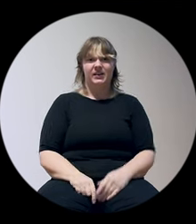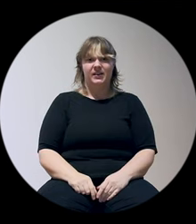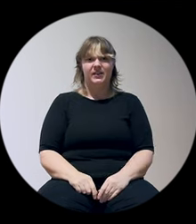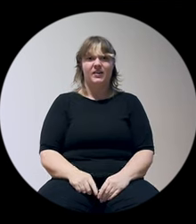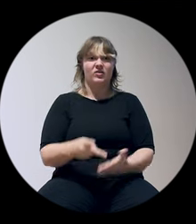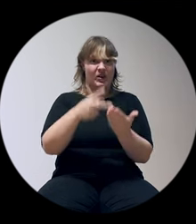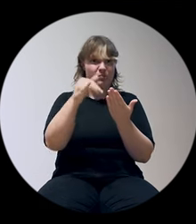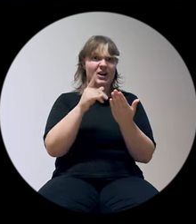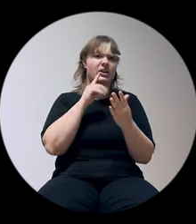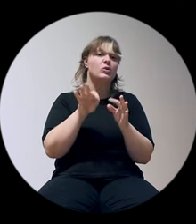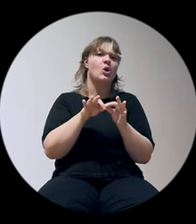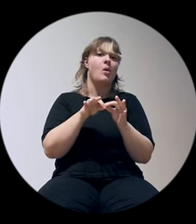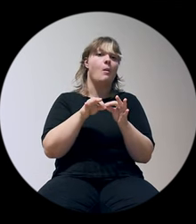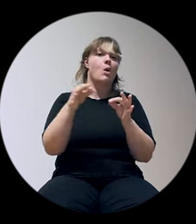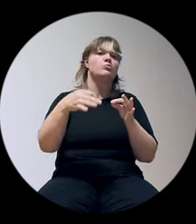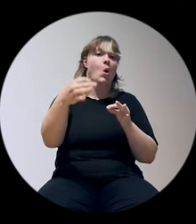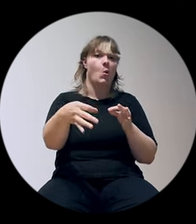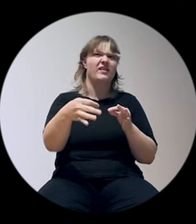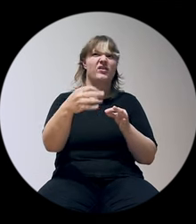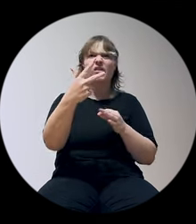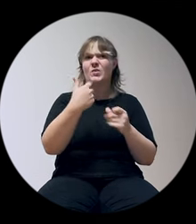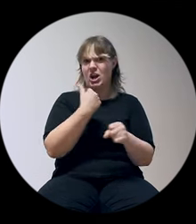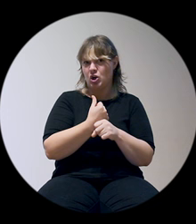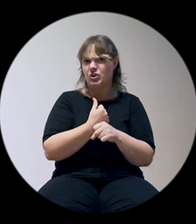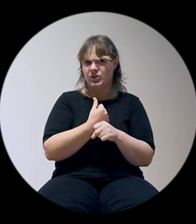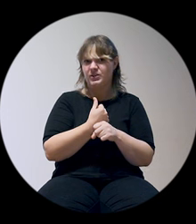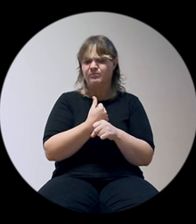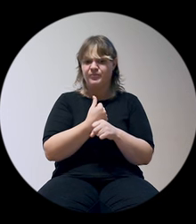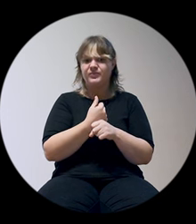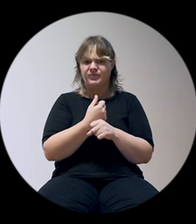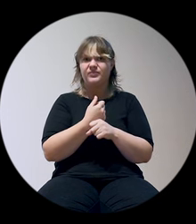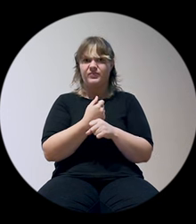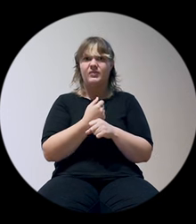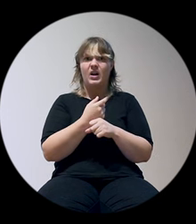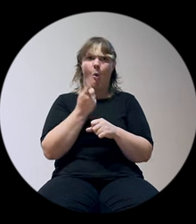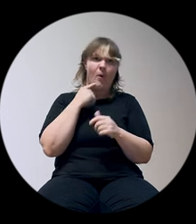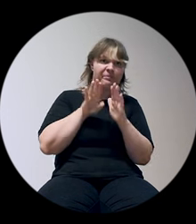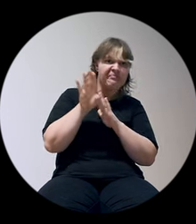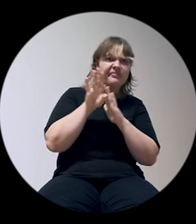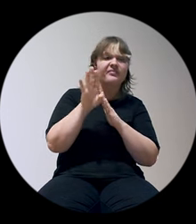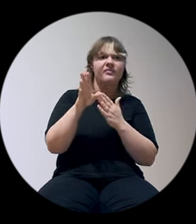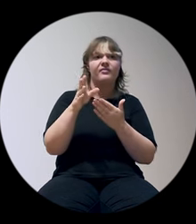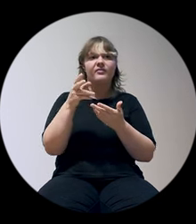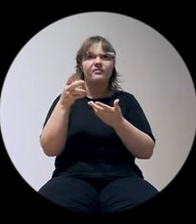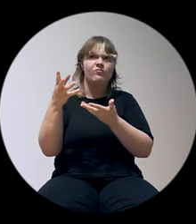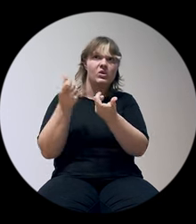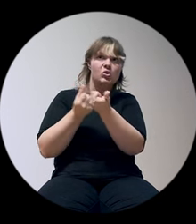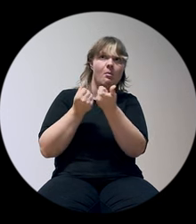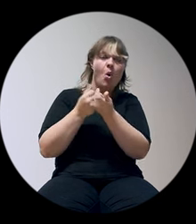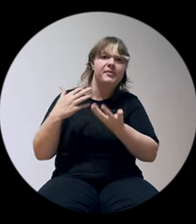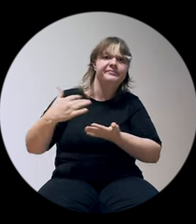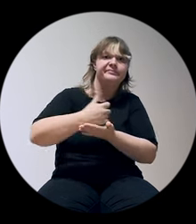project was postponed for almost 3 years while we developed it and found support. And